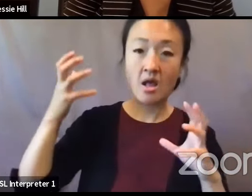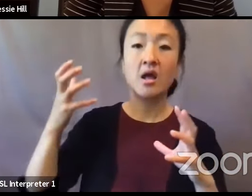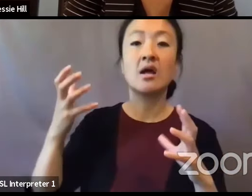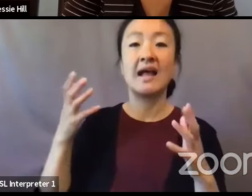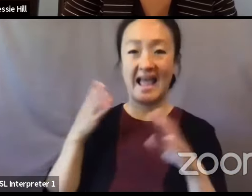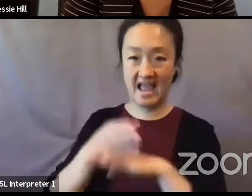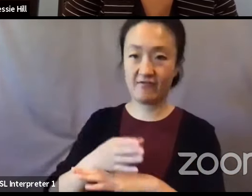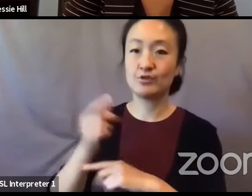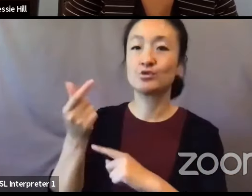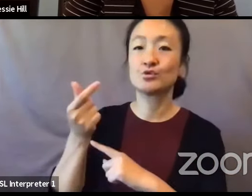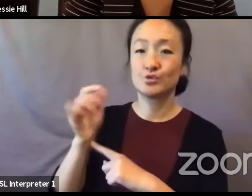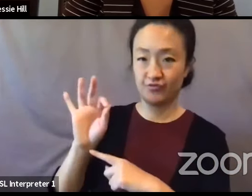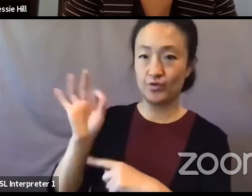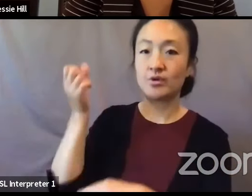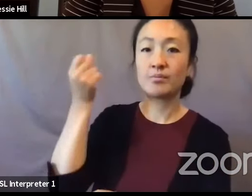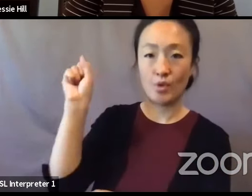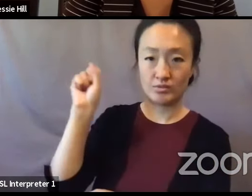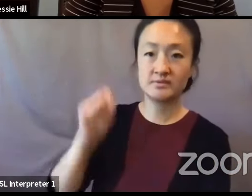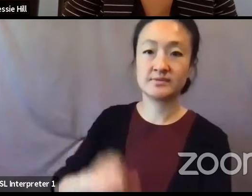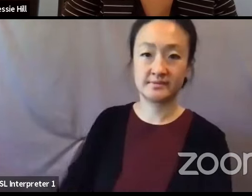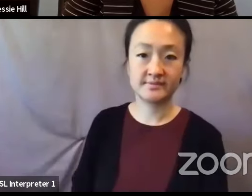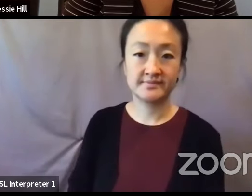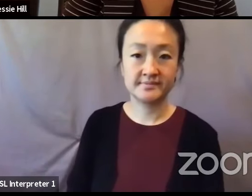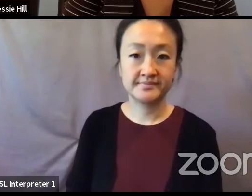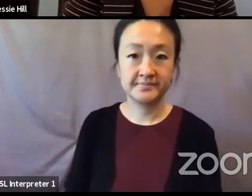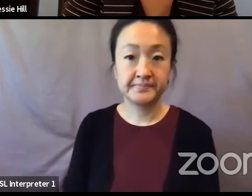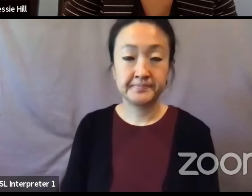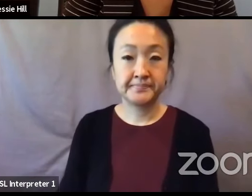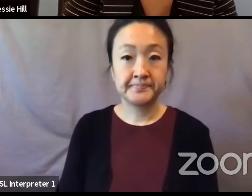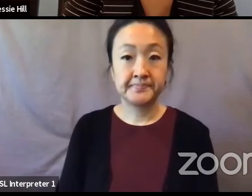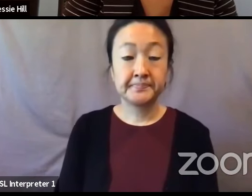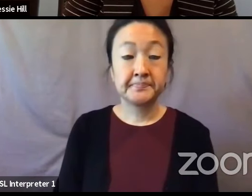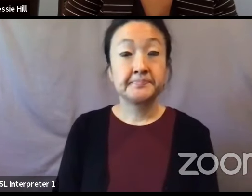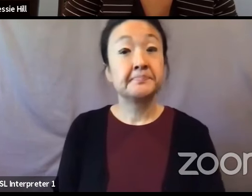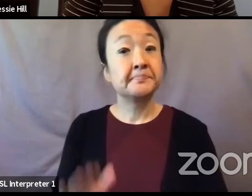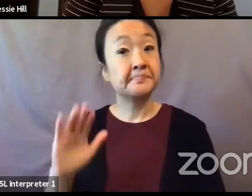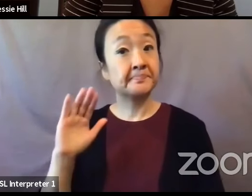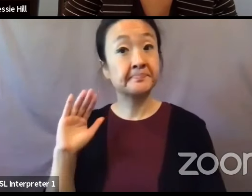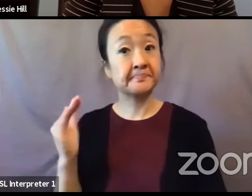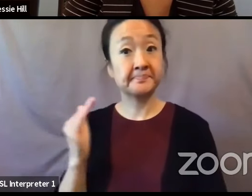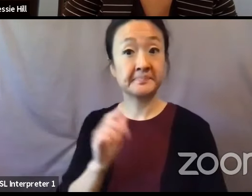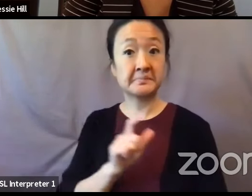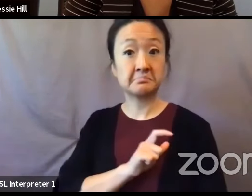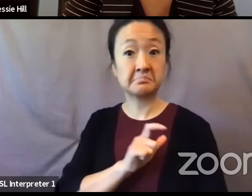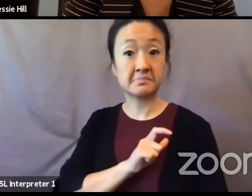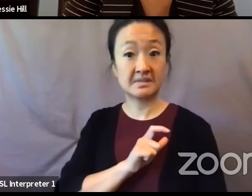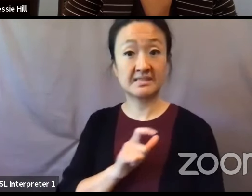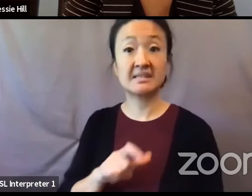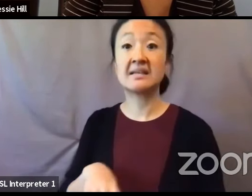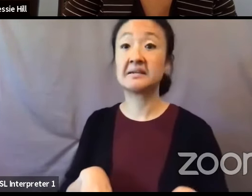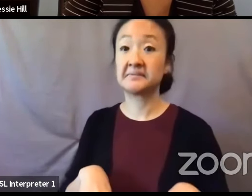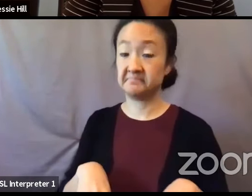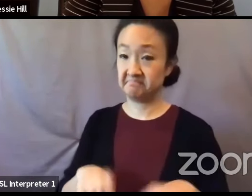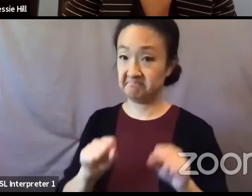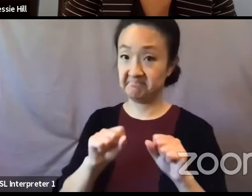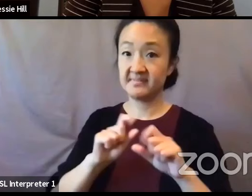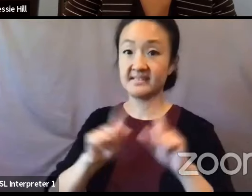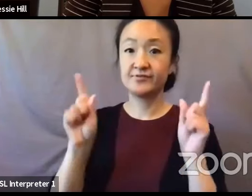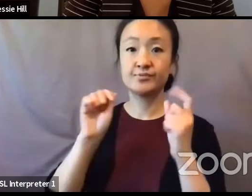Floyd protests. And apparently, the police adopted different approaches in the first